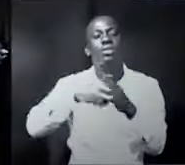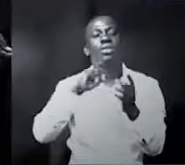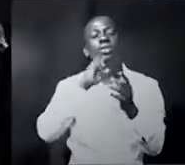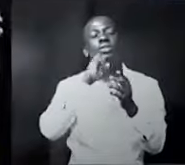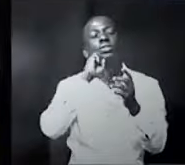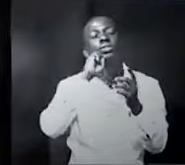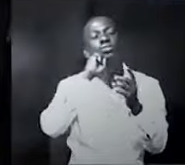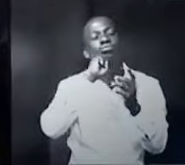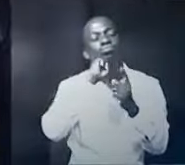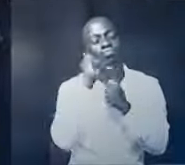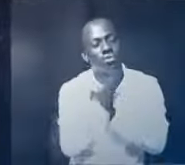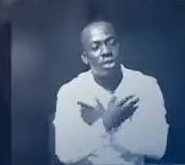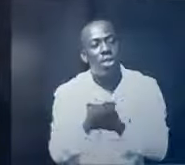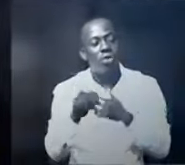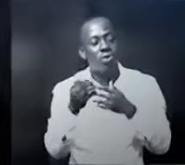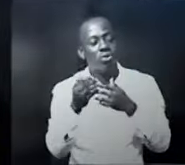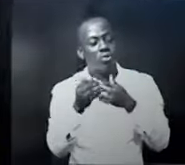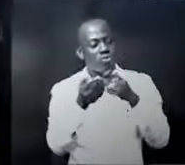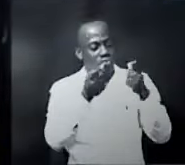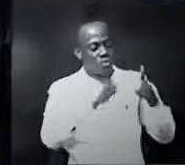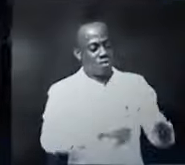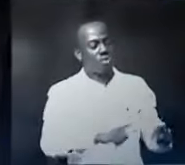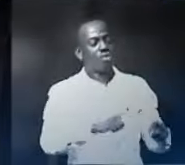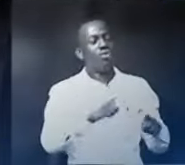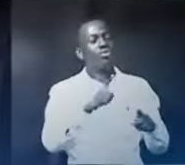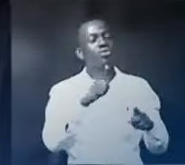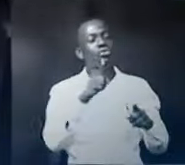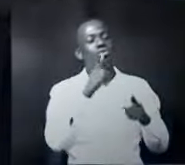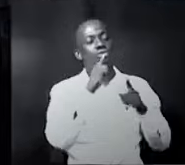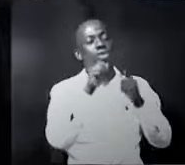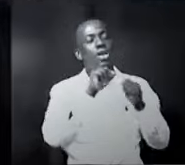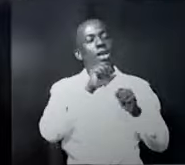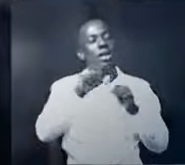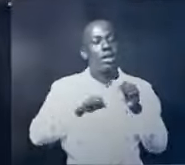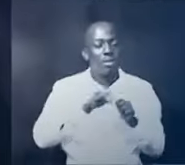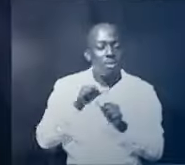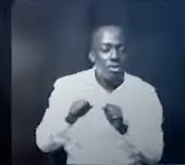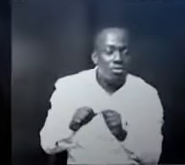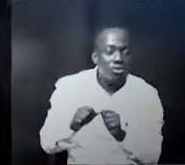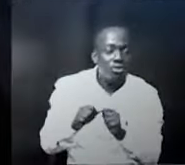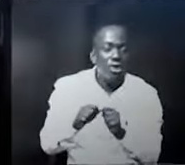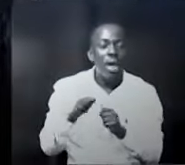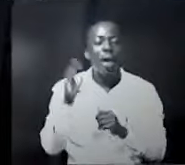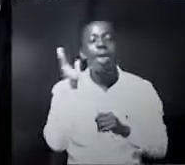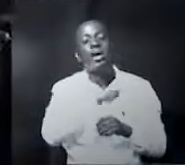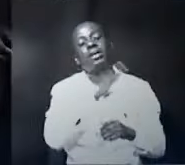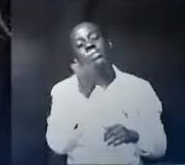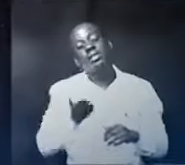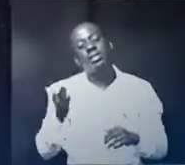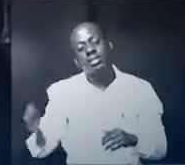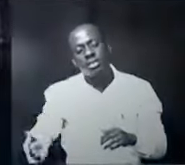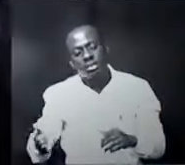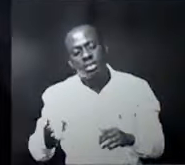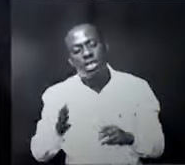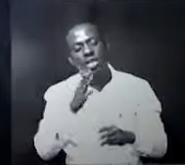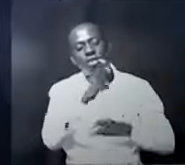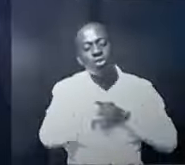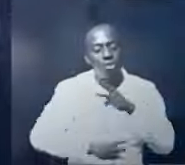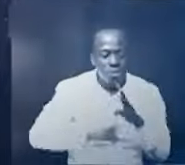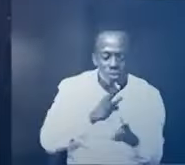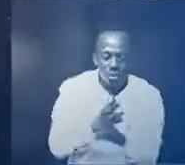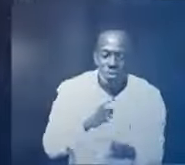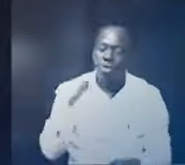about corruption, what the world will be asking is, where is the salt? Where is the church?